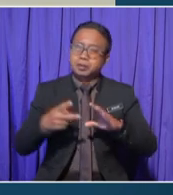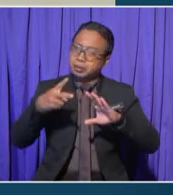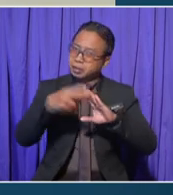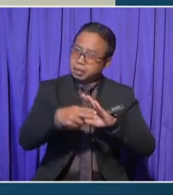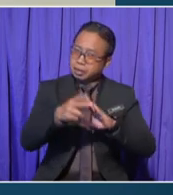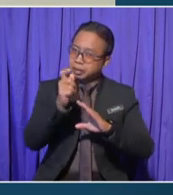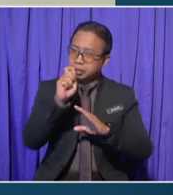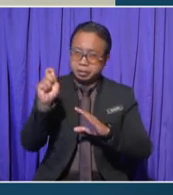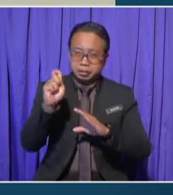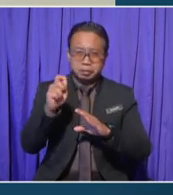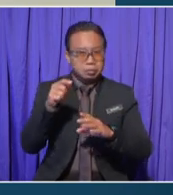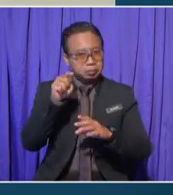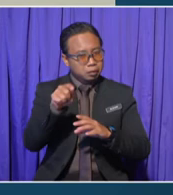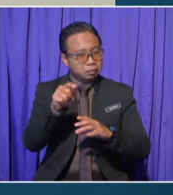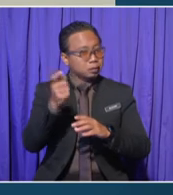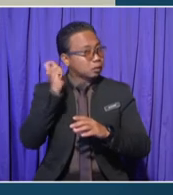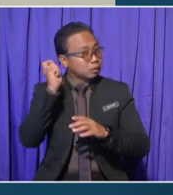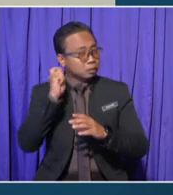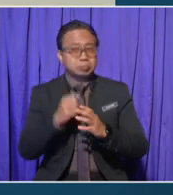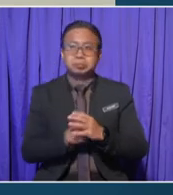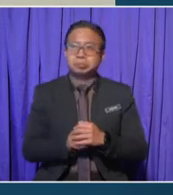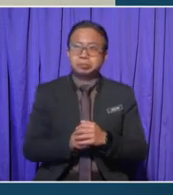Cut at the marked spot.